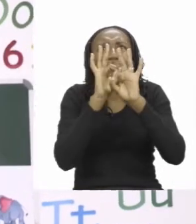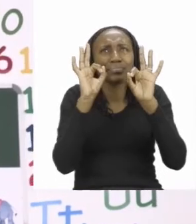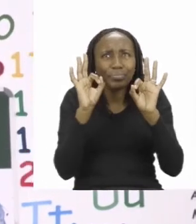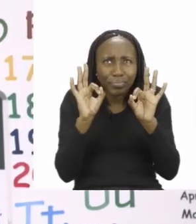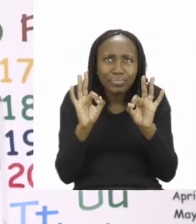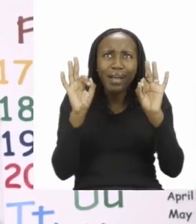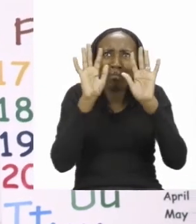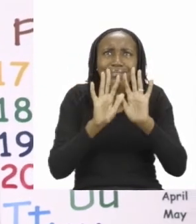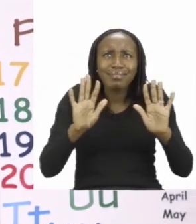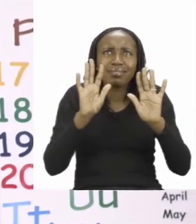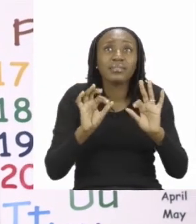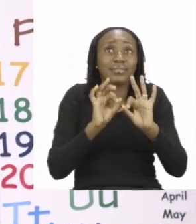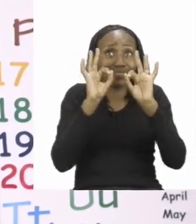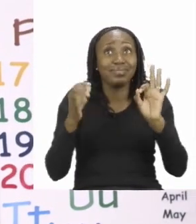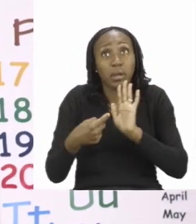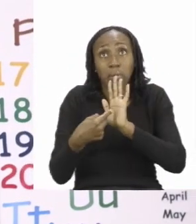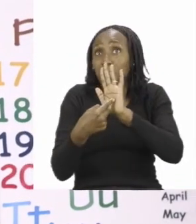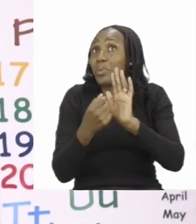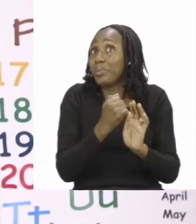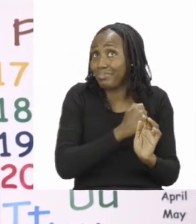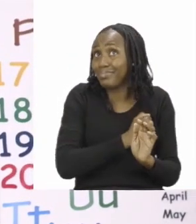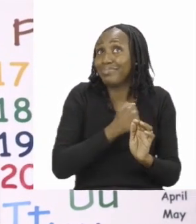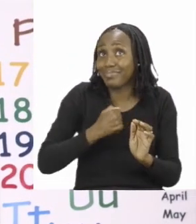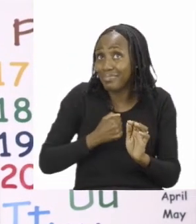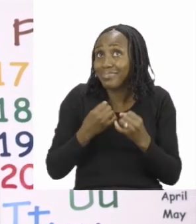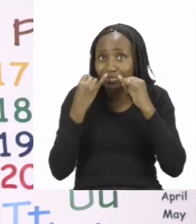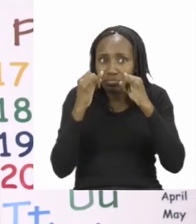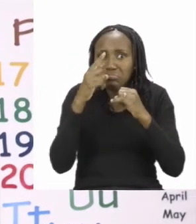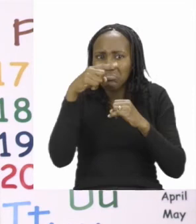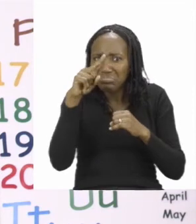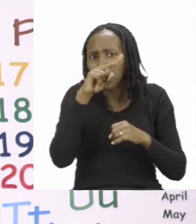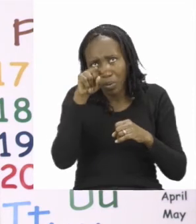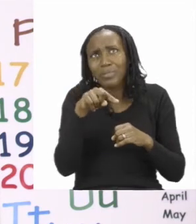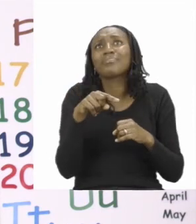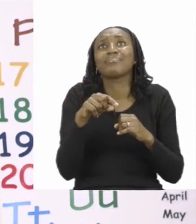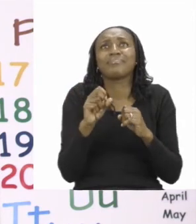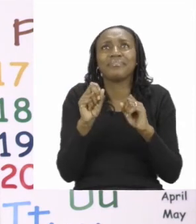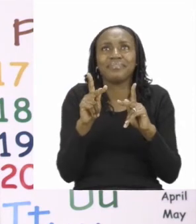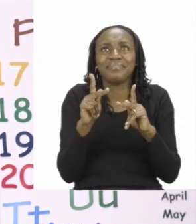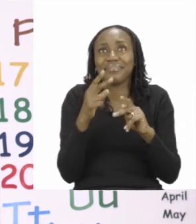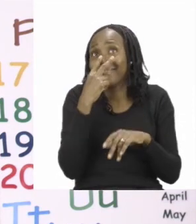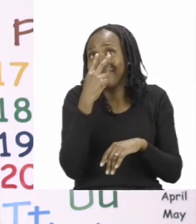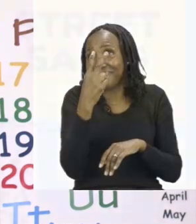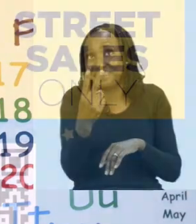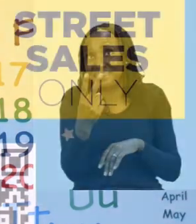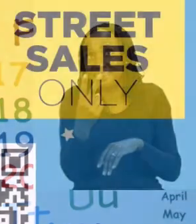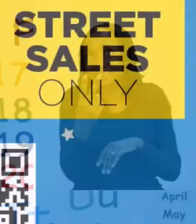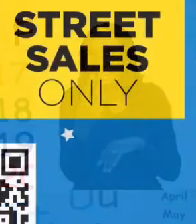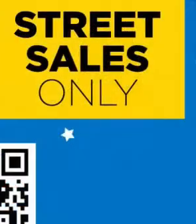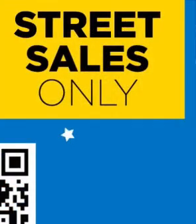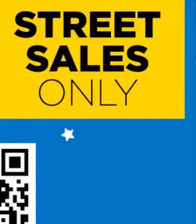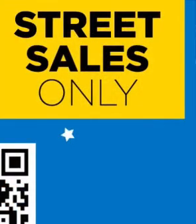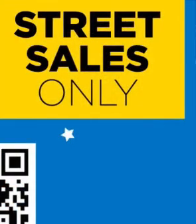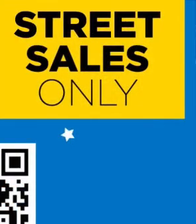done, show an adult what you have done so that they can tell you whether it is correct or wrong. I'll see you after the advert break.